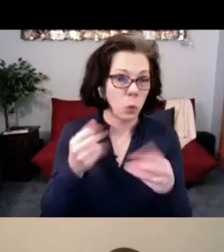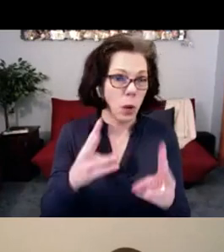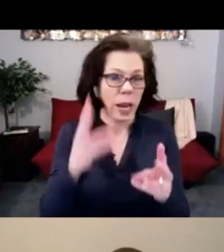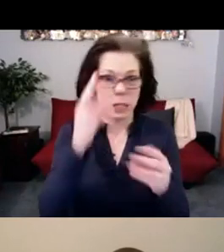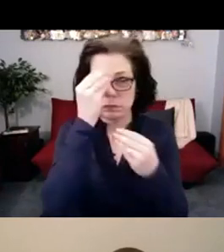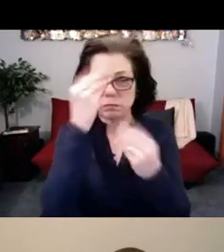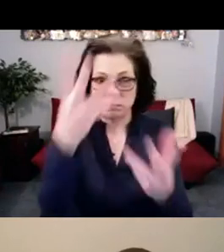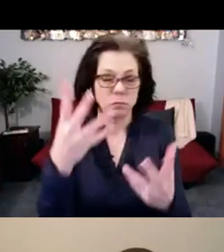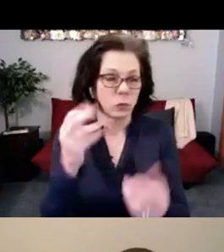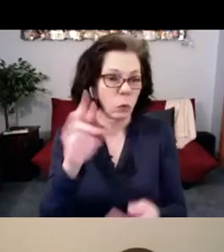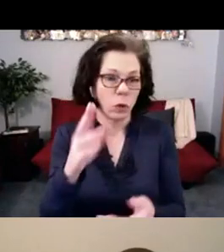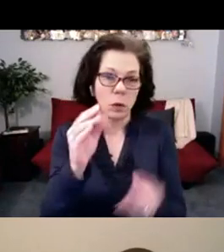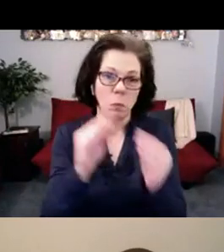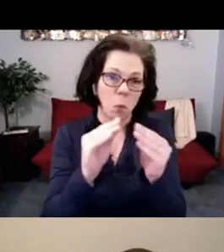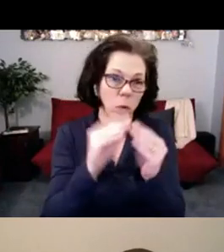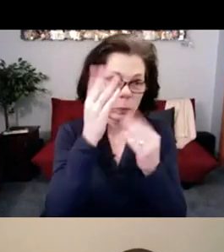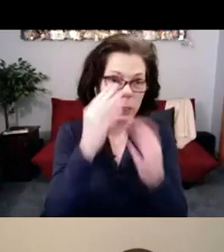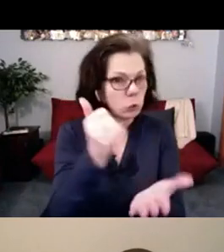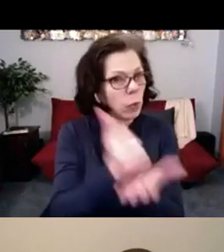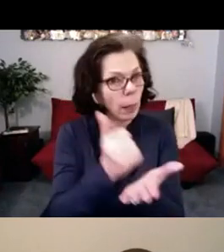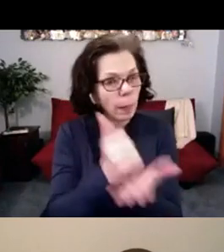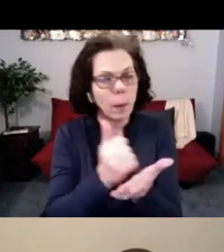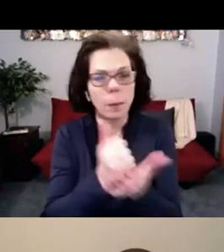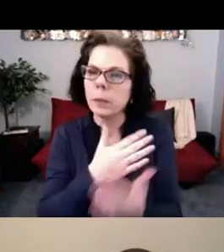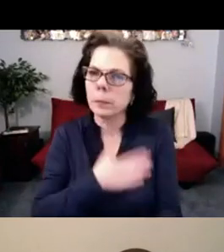that would be helpful to you, please don't hesitate to suggest it.